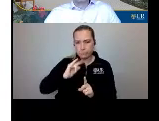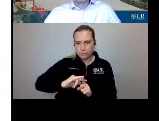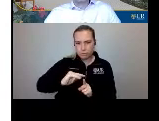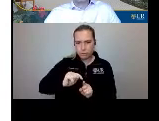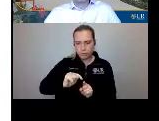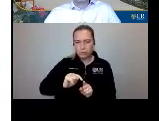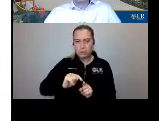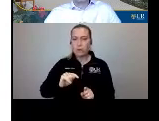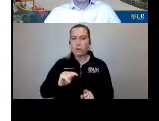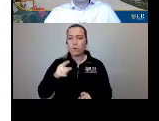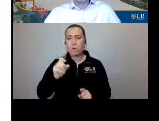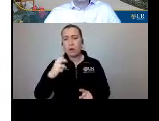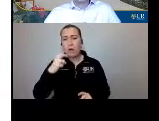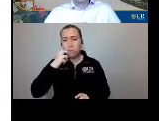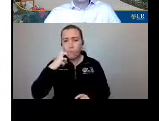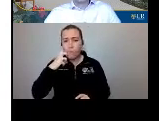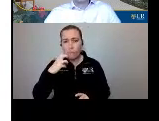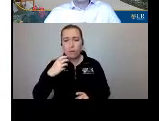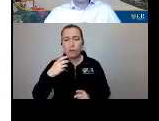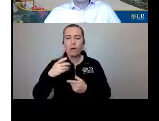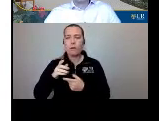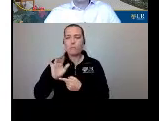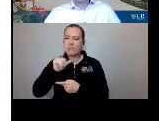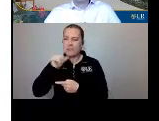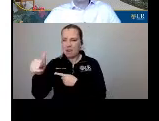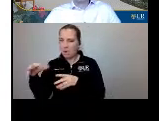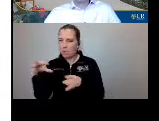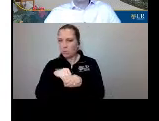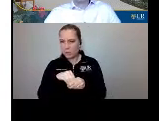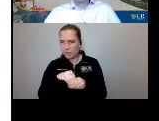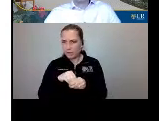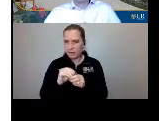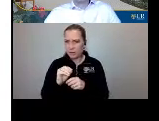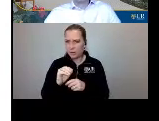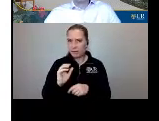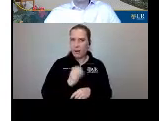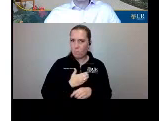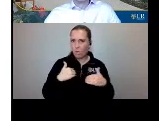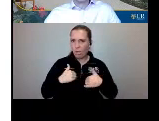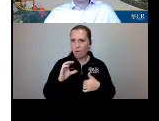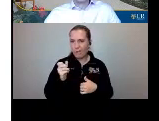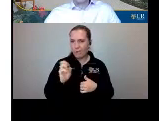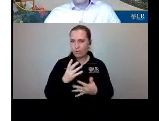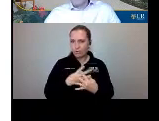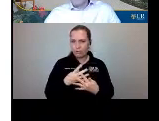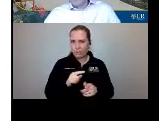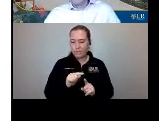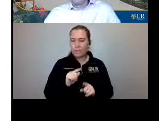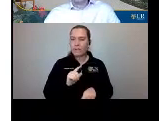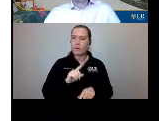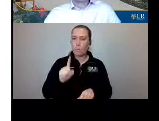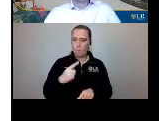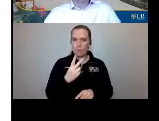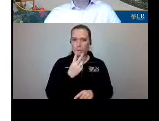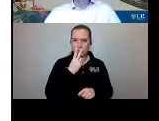use, et cetera, that are up and coming, and we need more research before those patients are eligible.